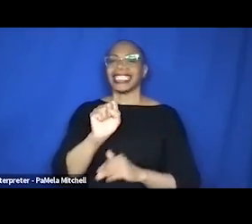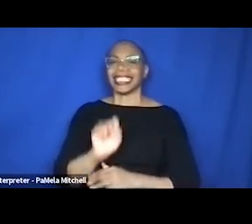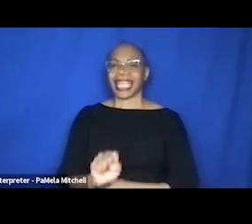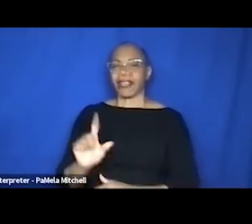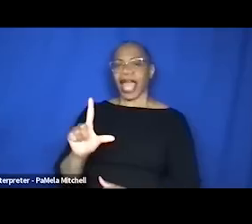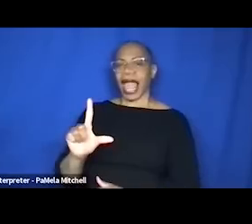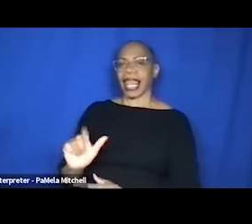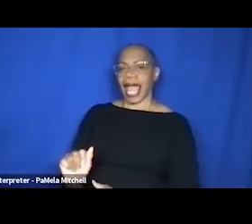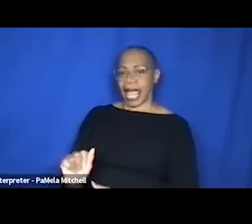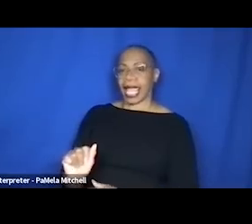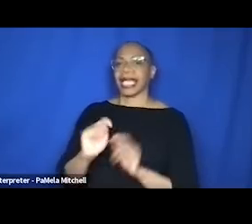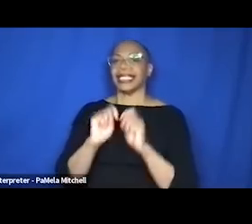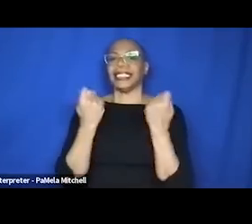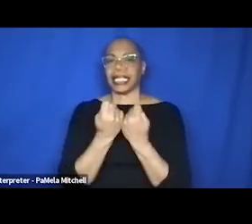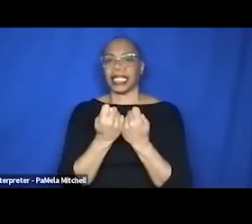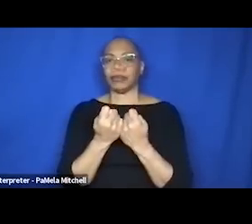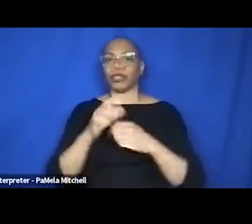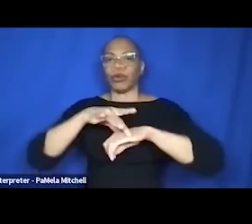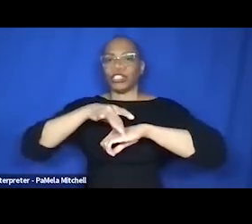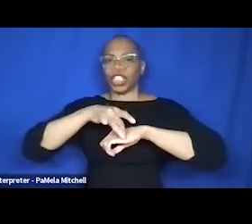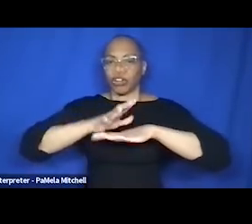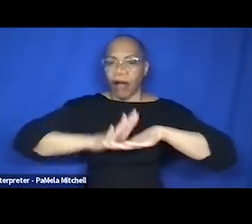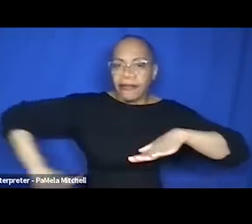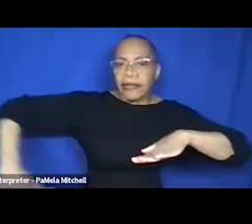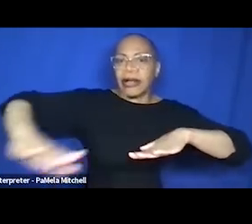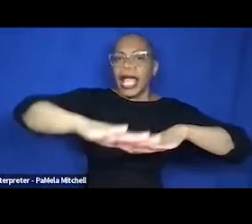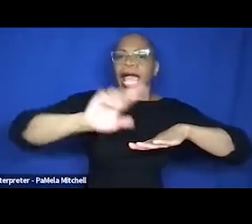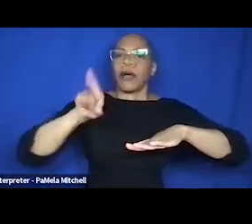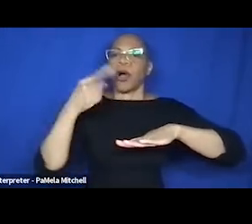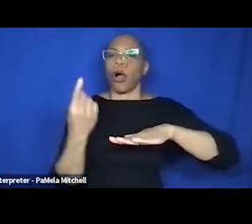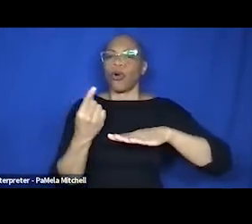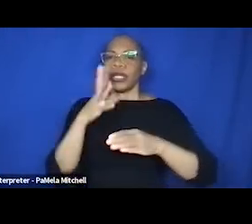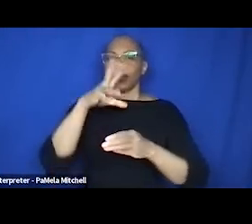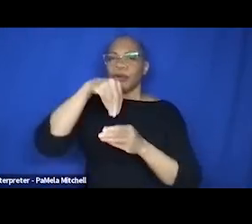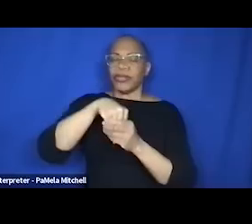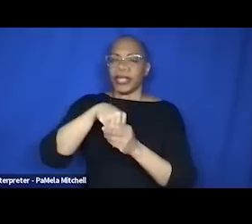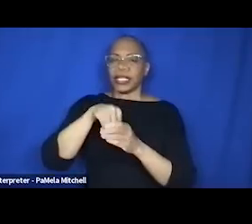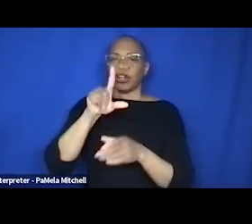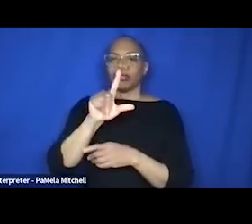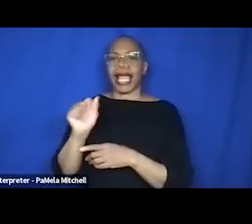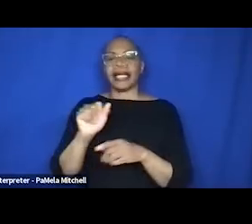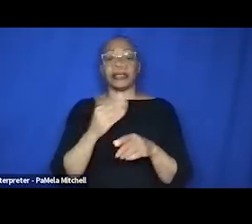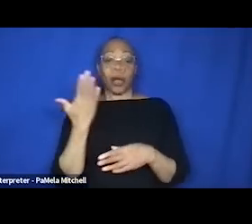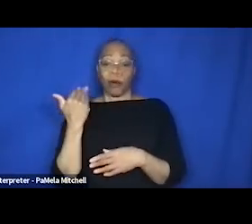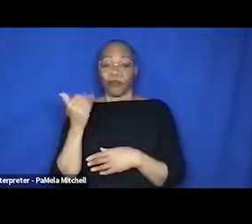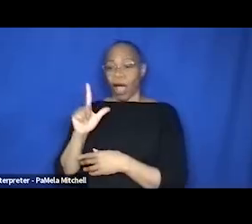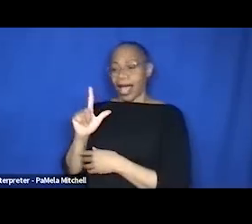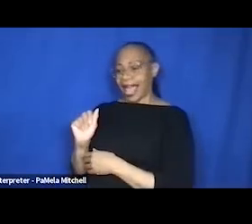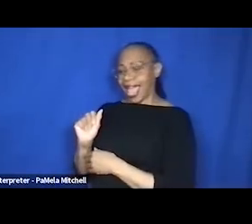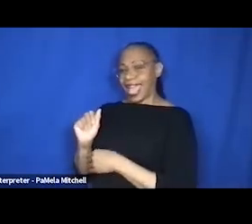we're geographical. And we're only in the city of Los Angeles. We were in LA County, but LA County is so huge.